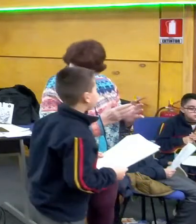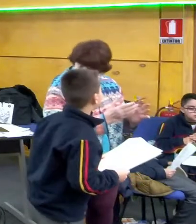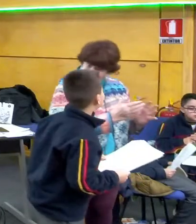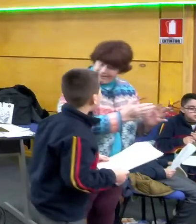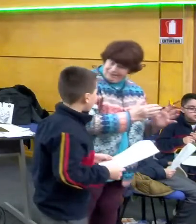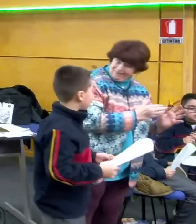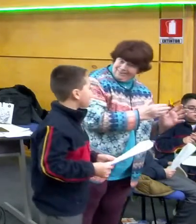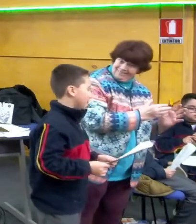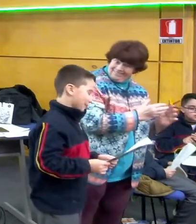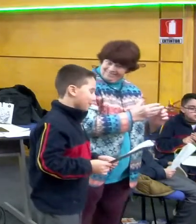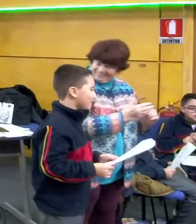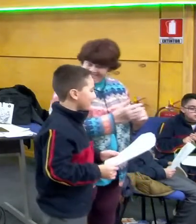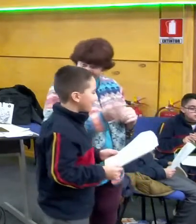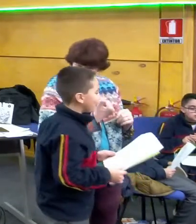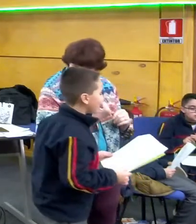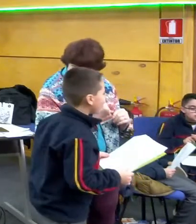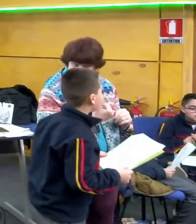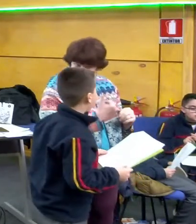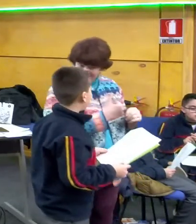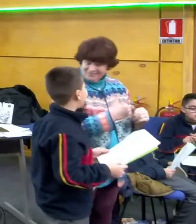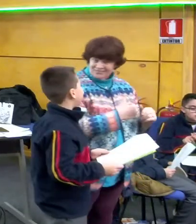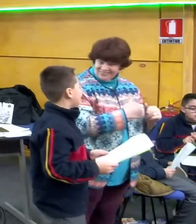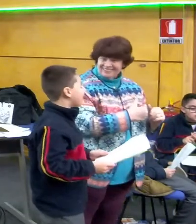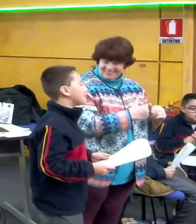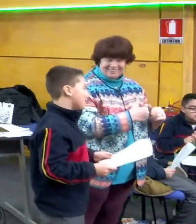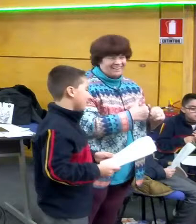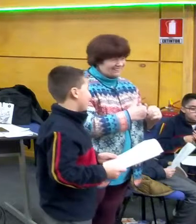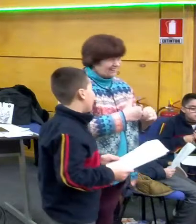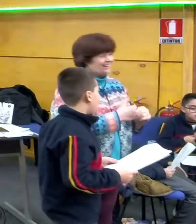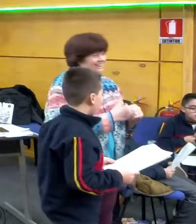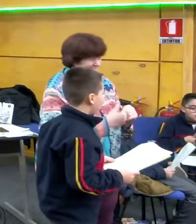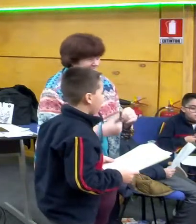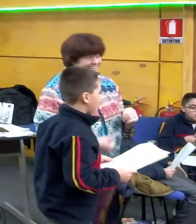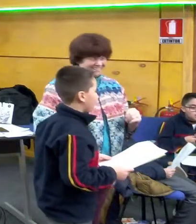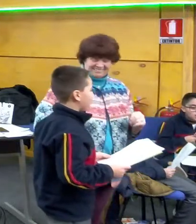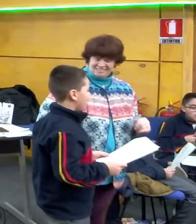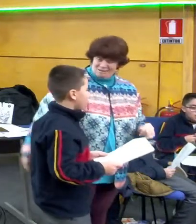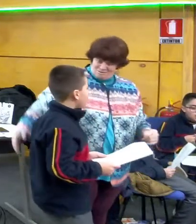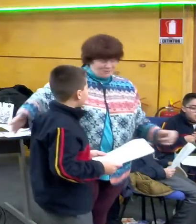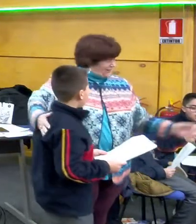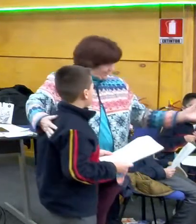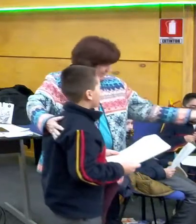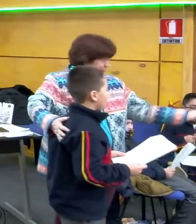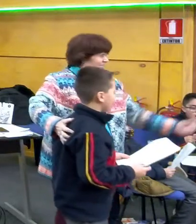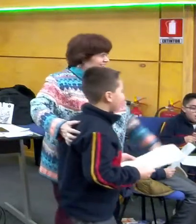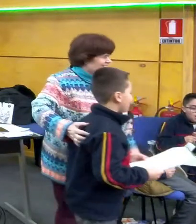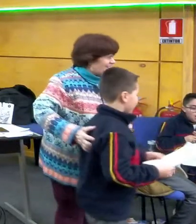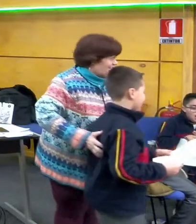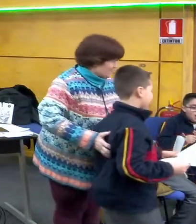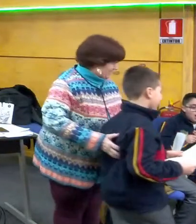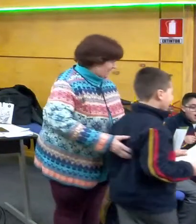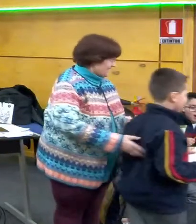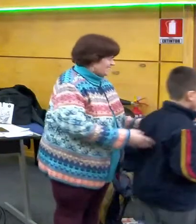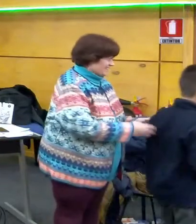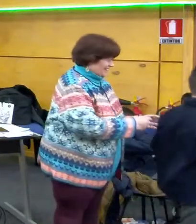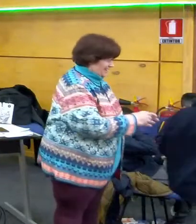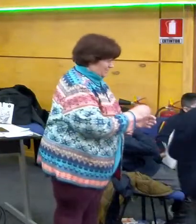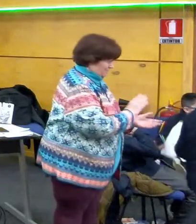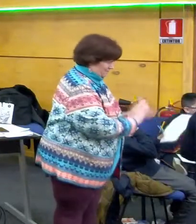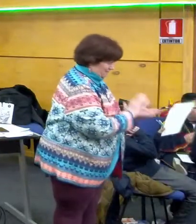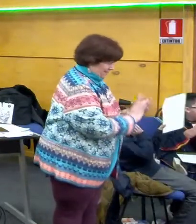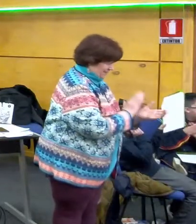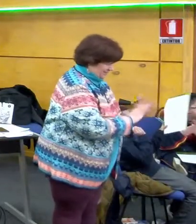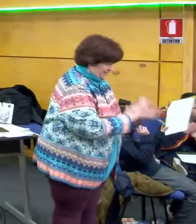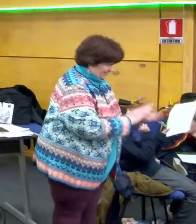like the cuckoo clock, right? Yeah, you did a good job on the wording on that. Yeah, yeah. Well done, well done. Now you can do